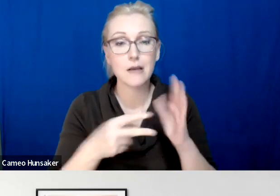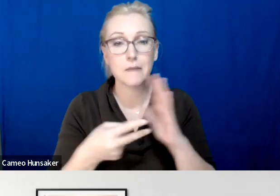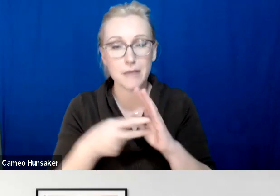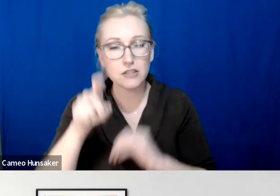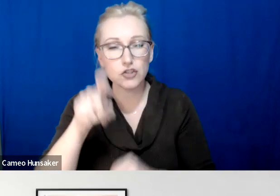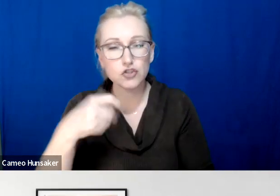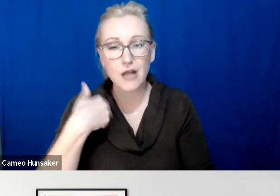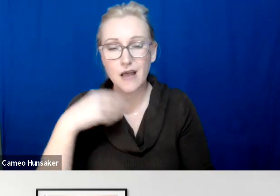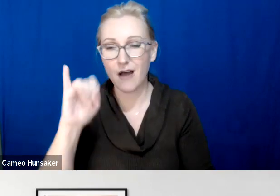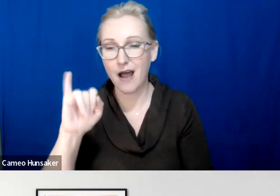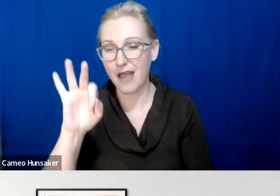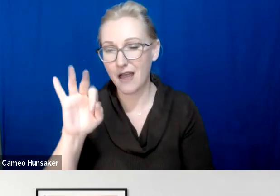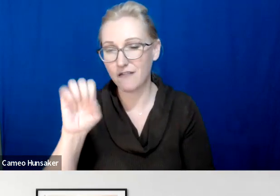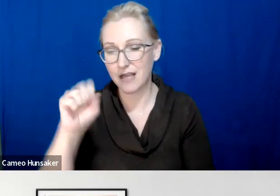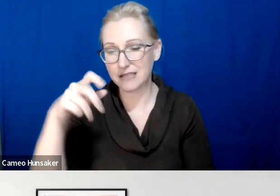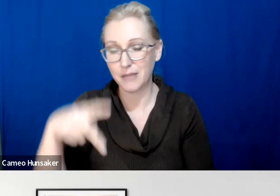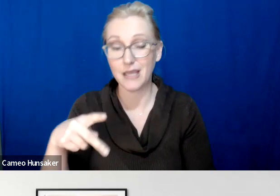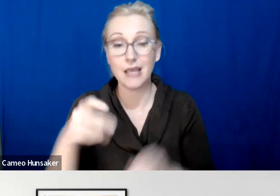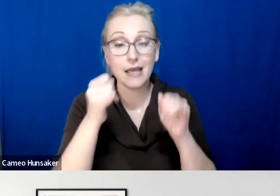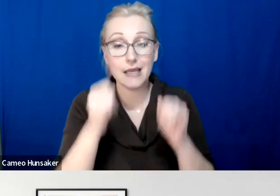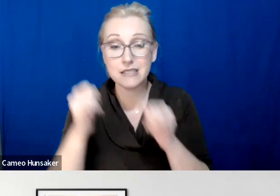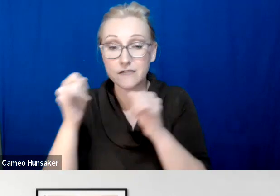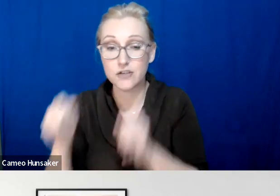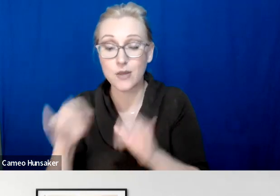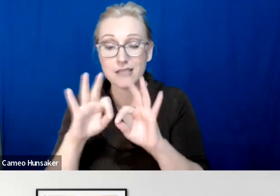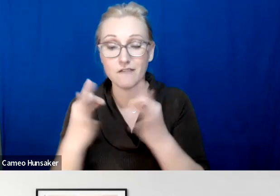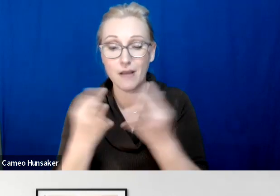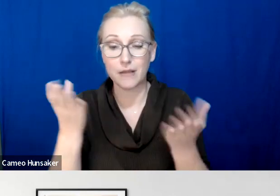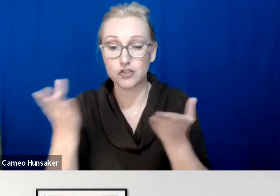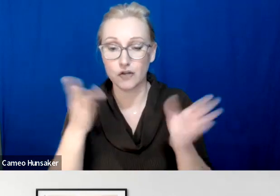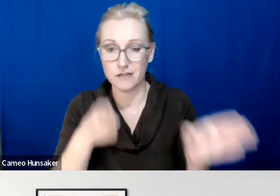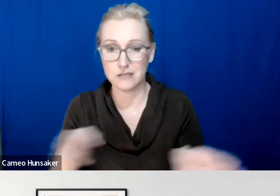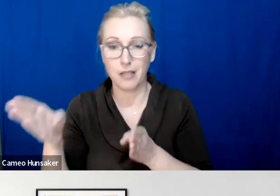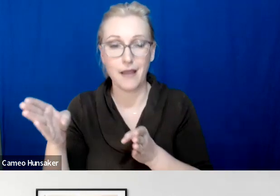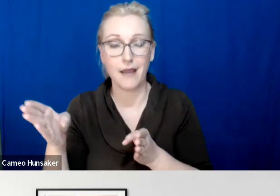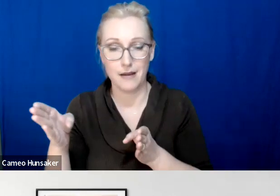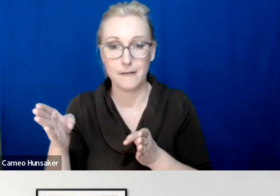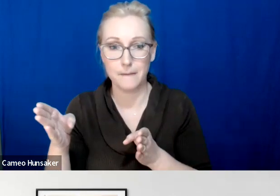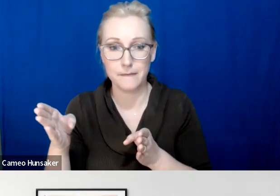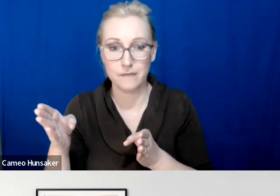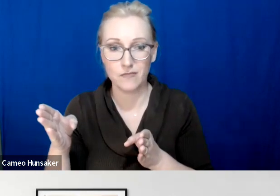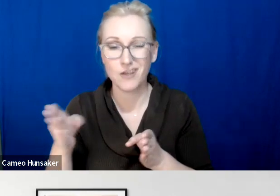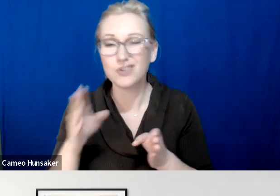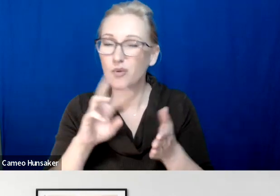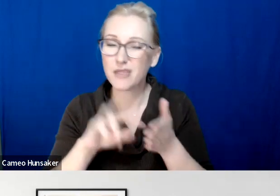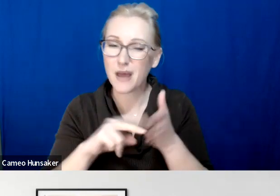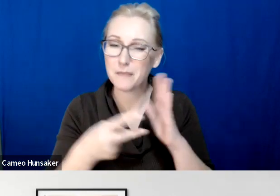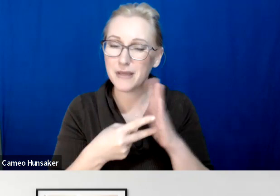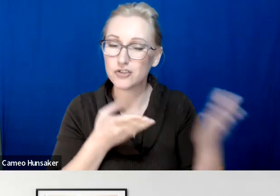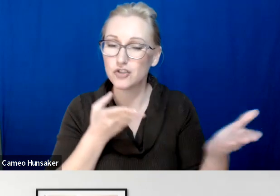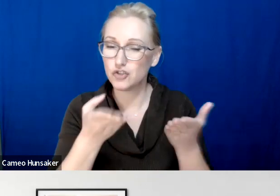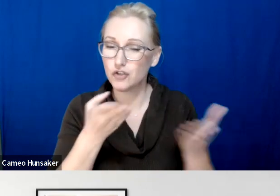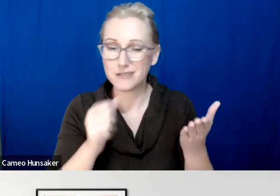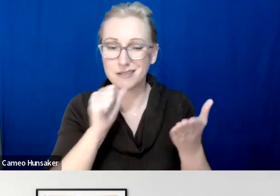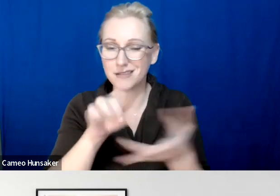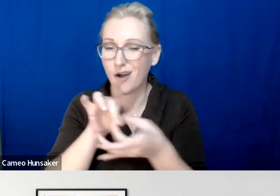plan, where they're getting services that are not school based. They're based in your